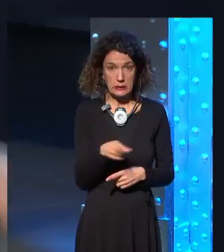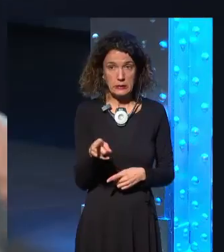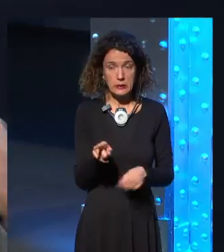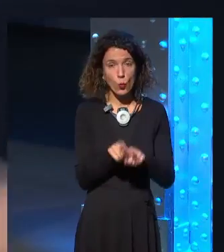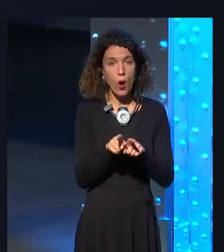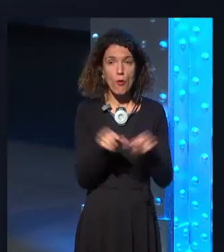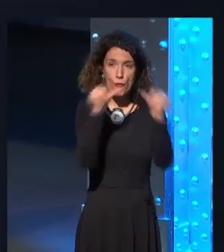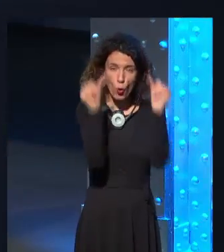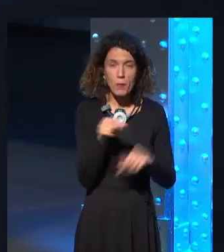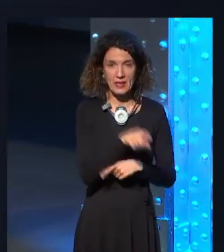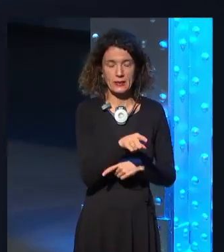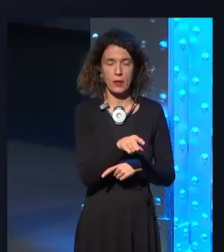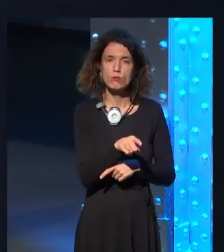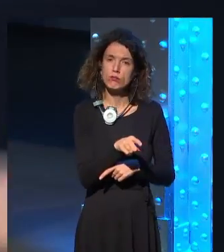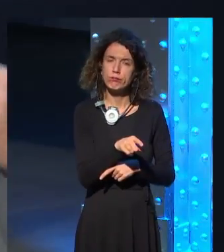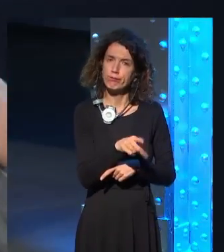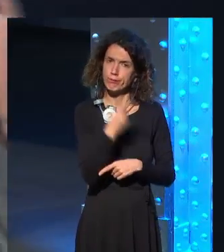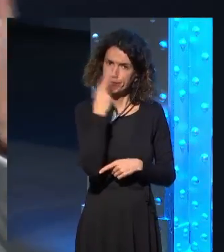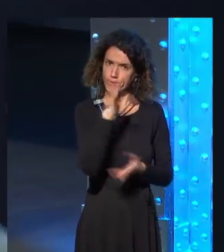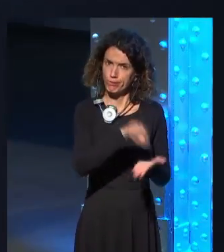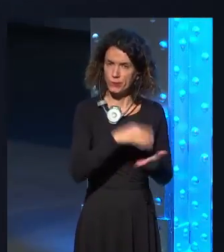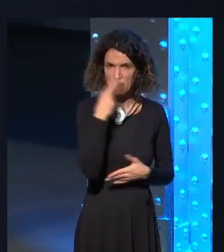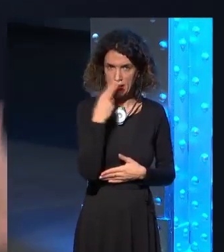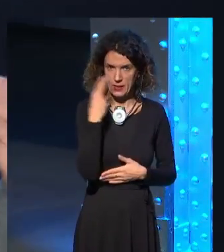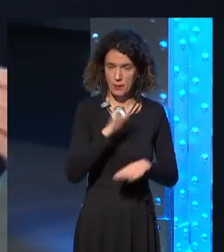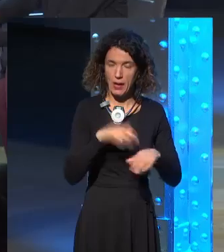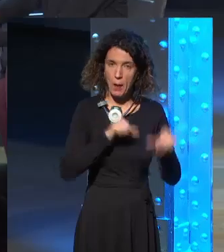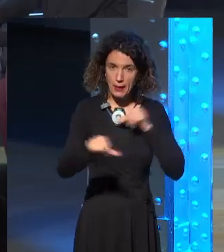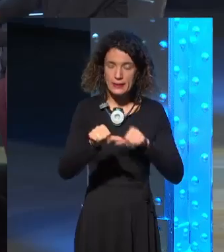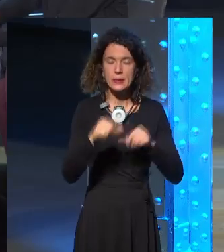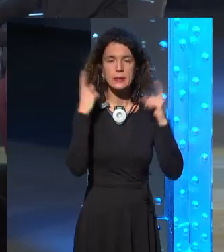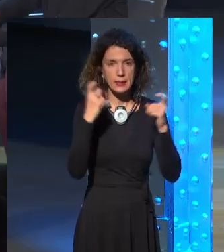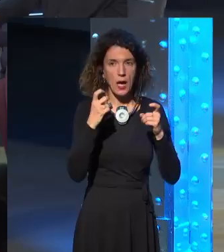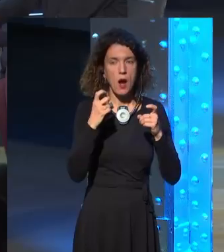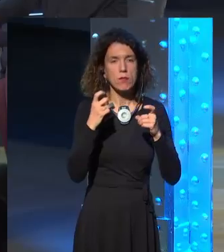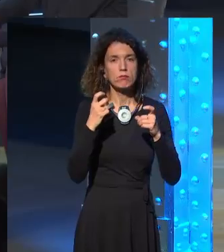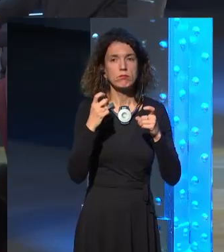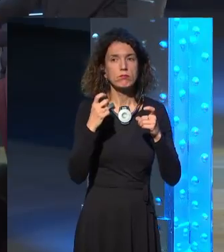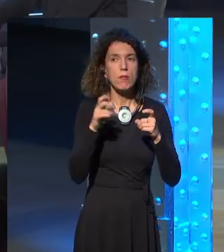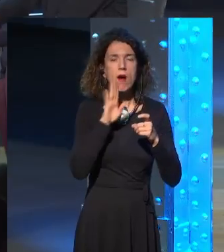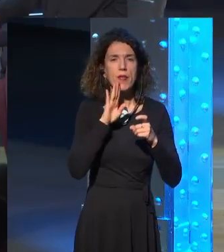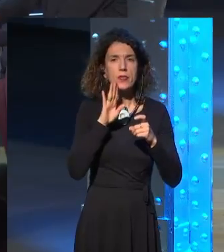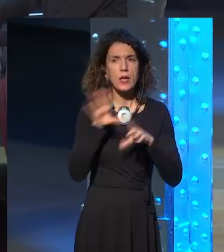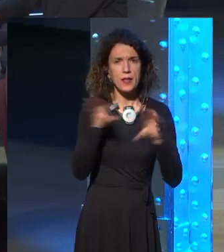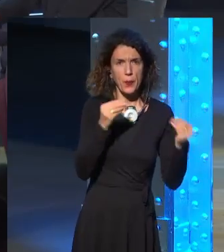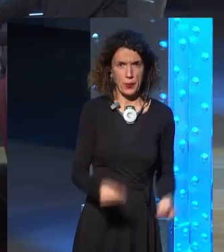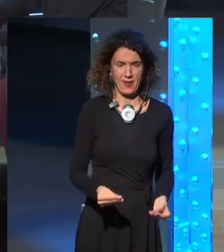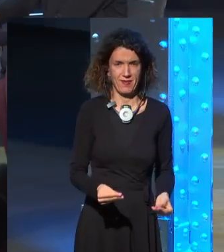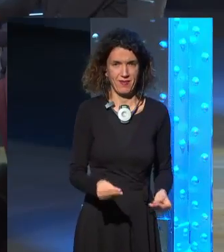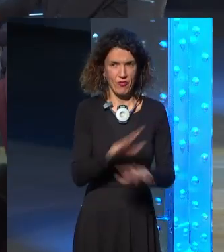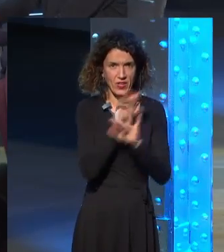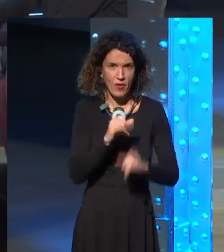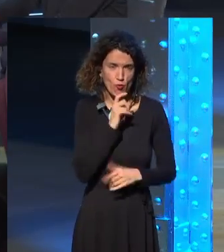dynamic is super interesting to try and understand. And also then, once we get a better grasp of